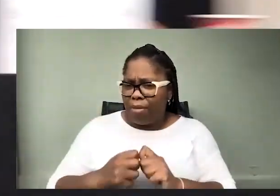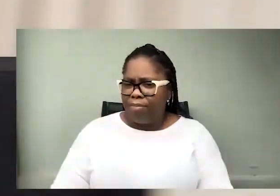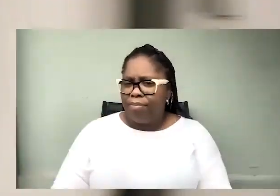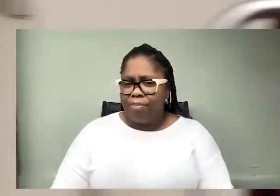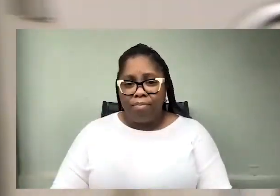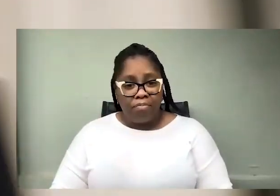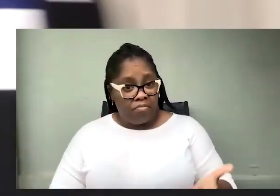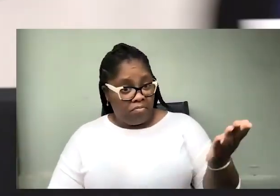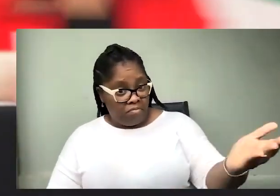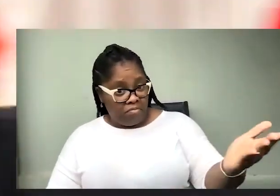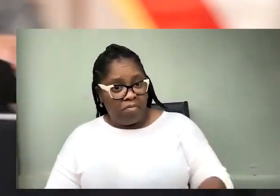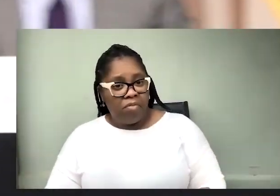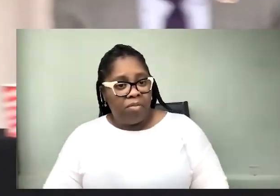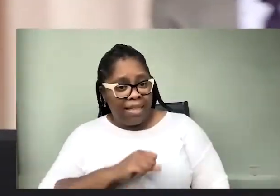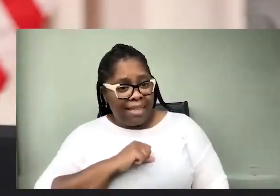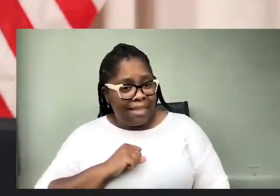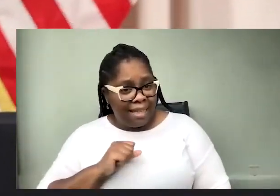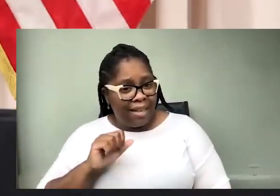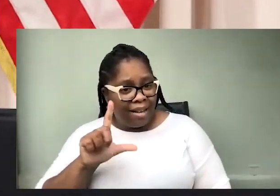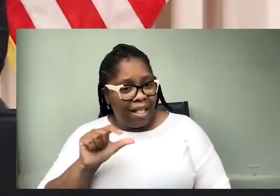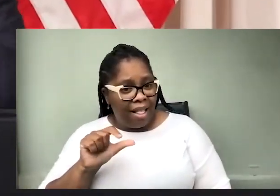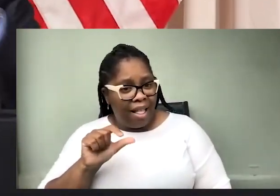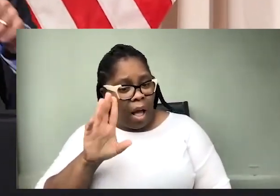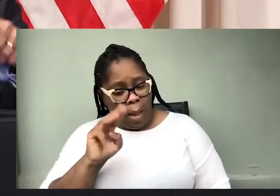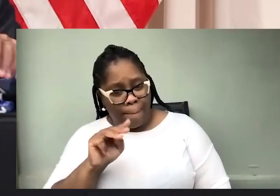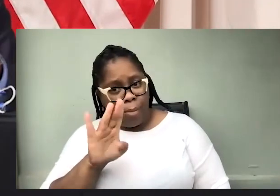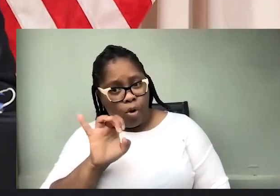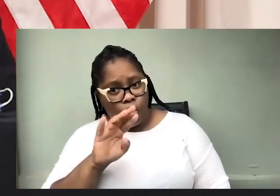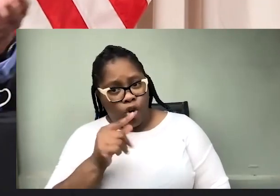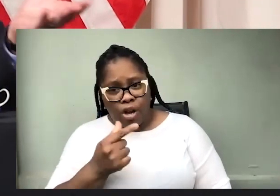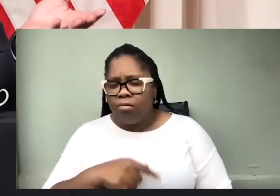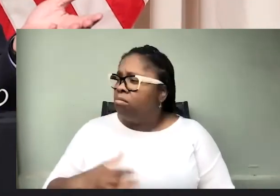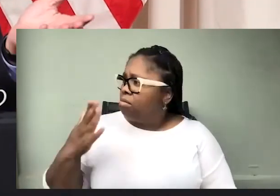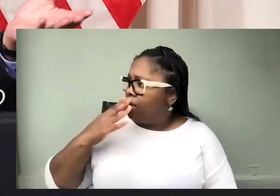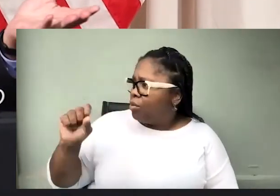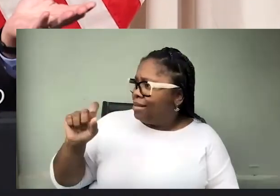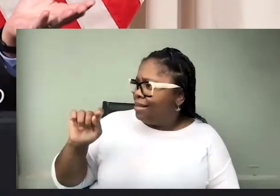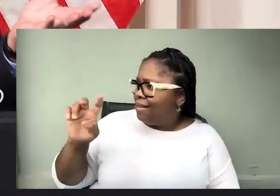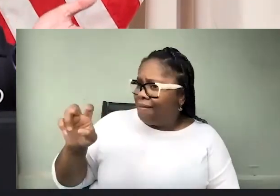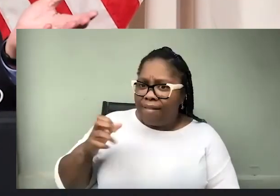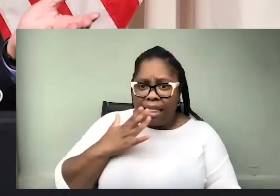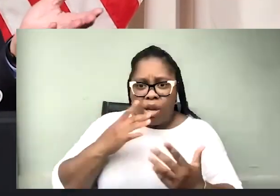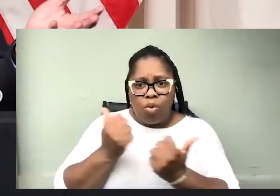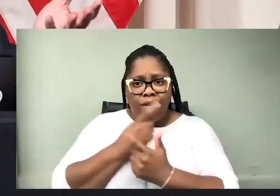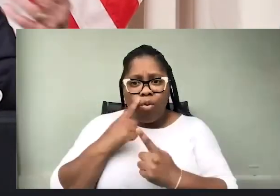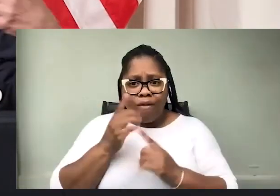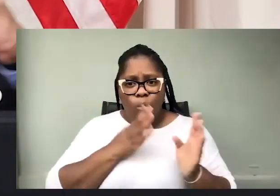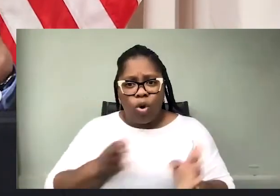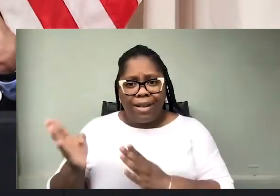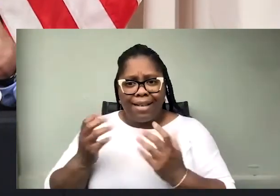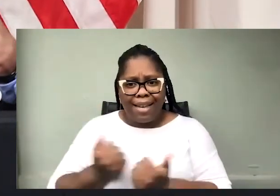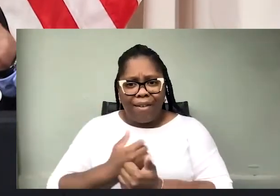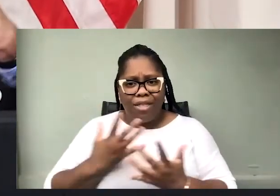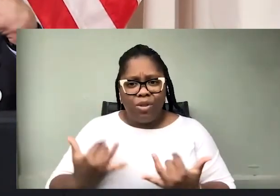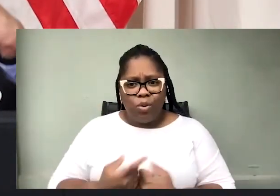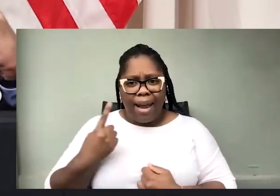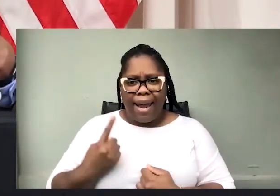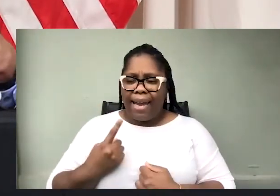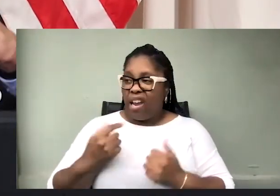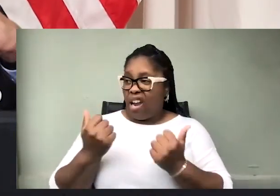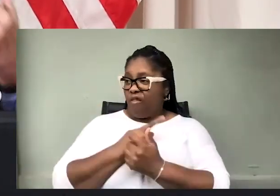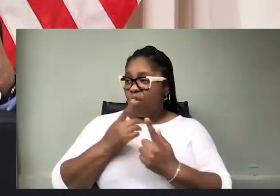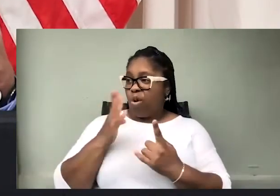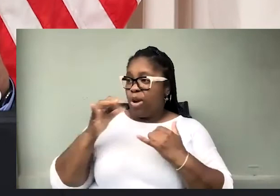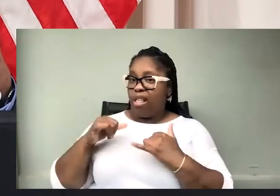Senator Umberg. Well, thank you, Steve. And thank you all for organizing this today. Really important. All of us are going to be in the